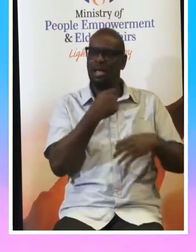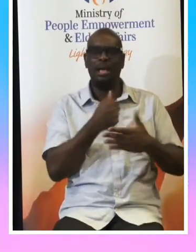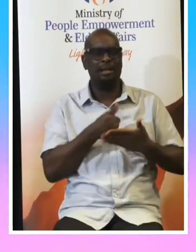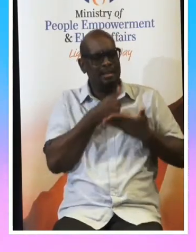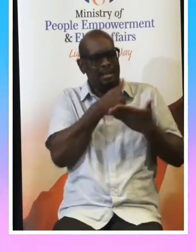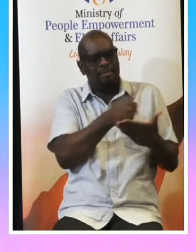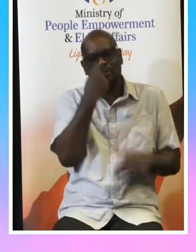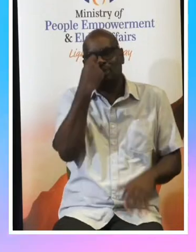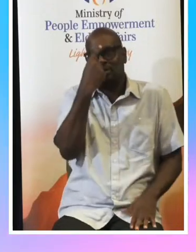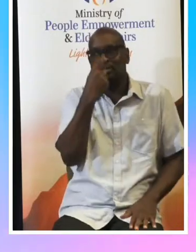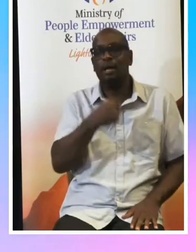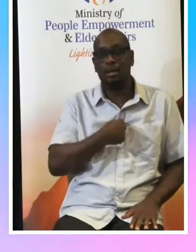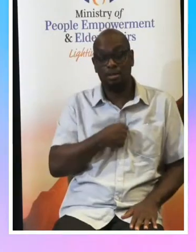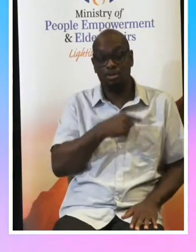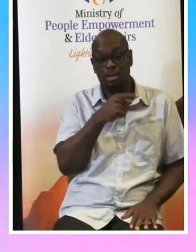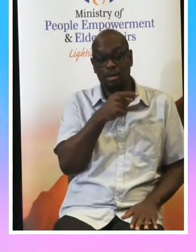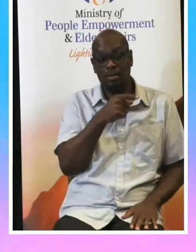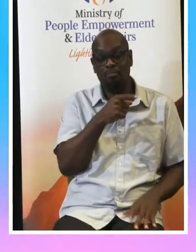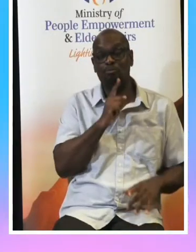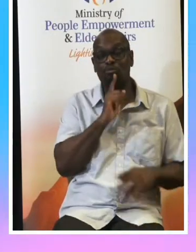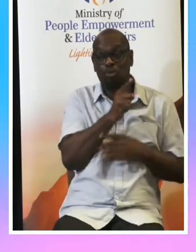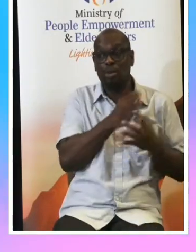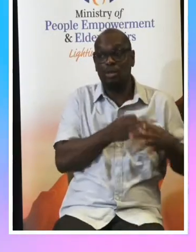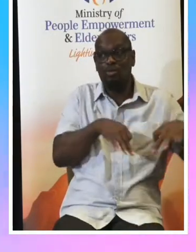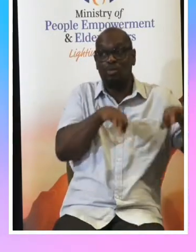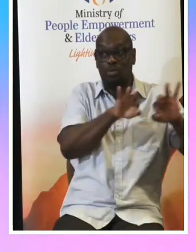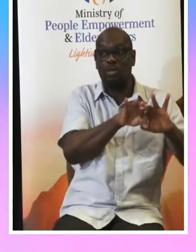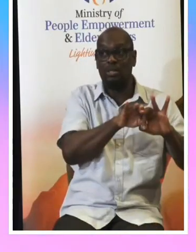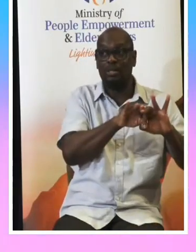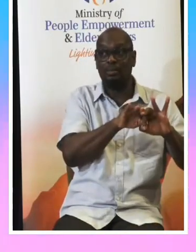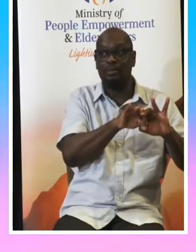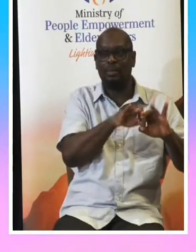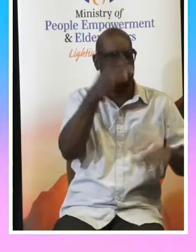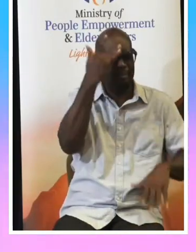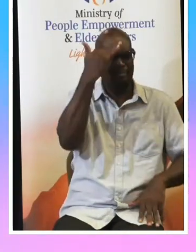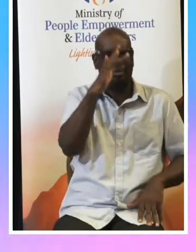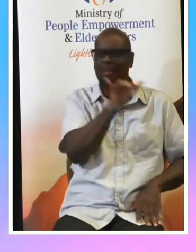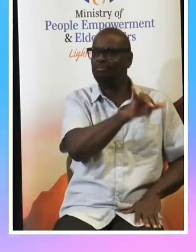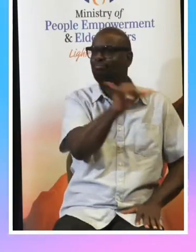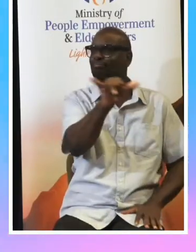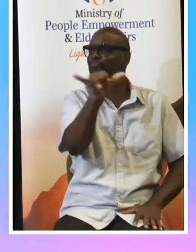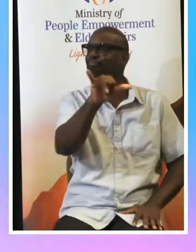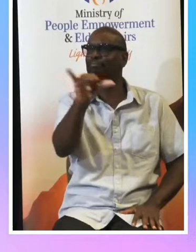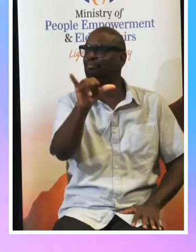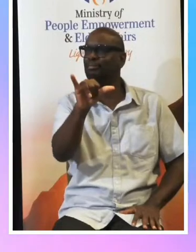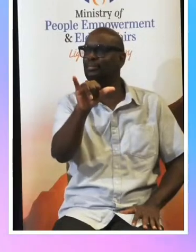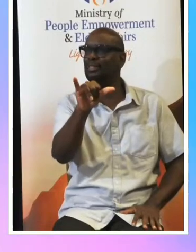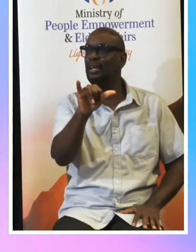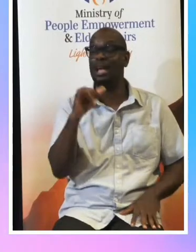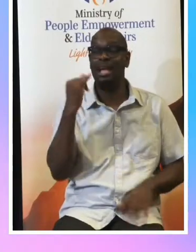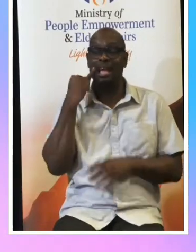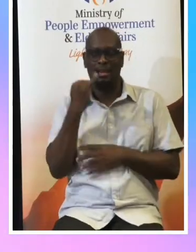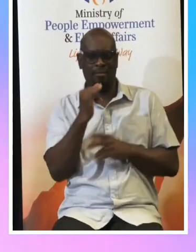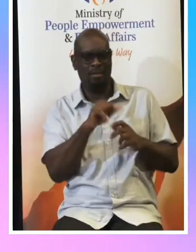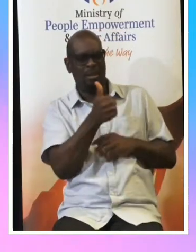was as brilliant as anyone else. And anyone who held another view was entitled to be wrong.